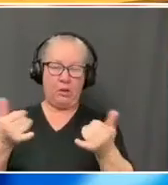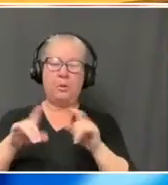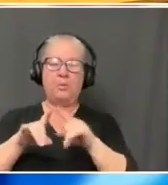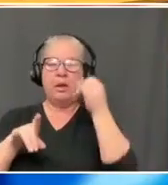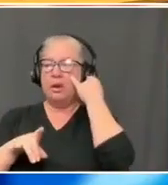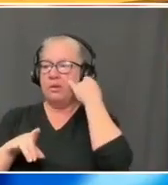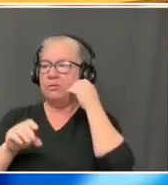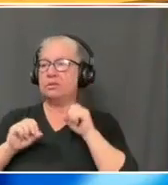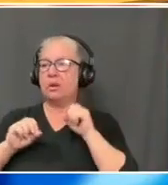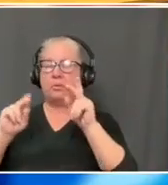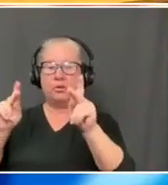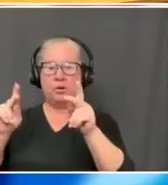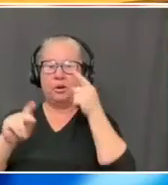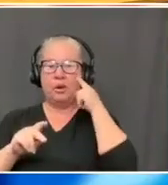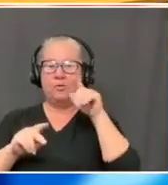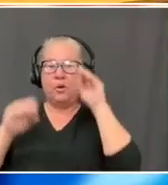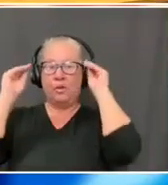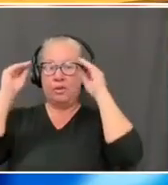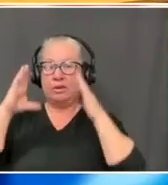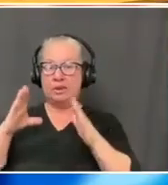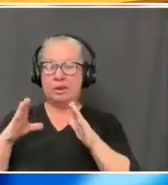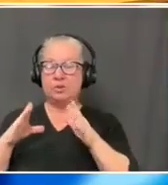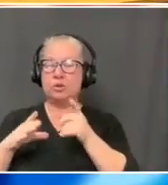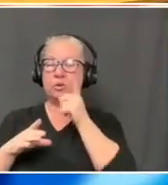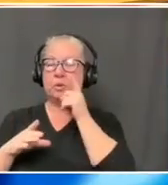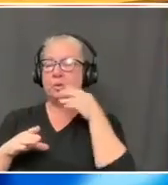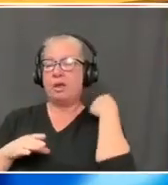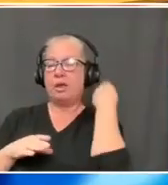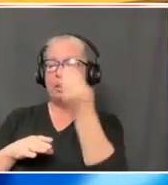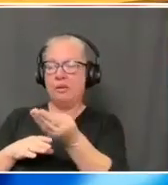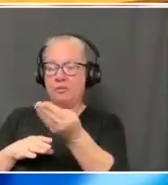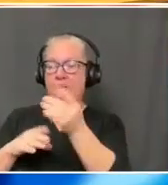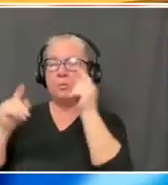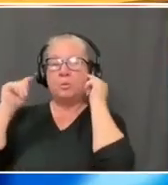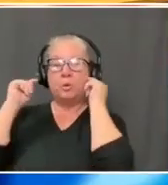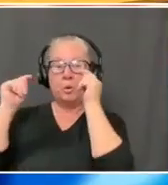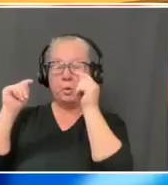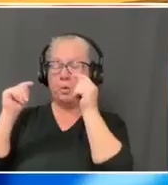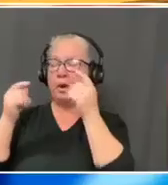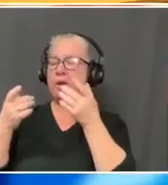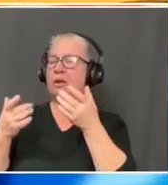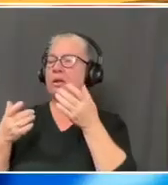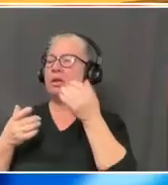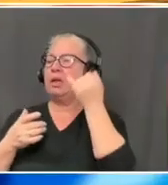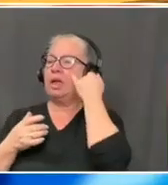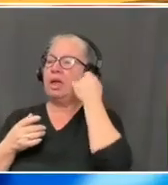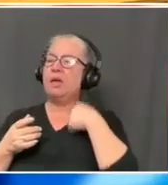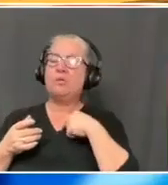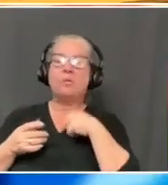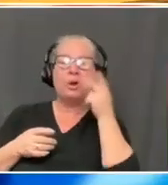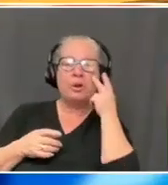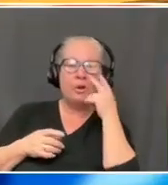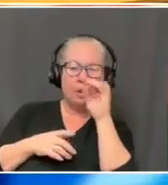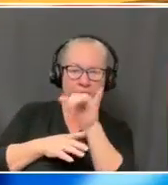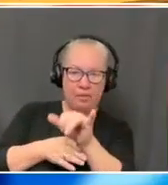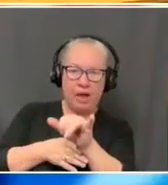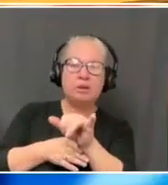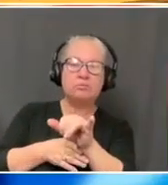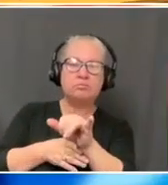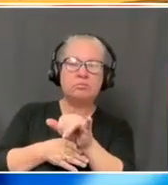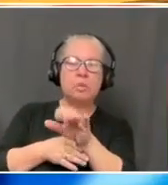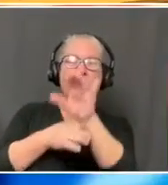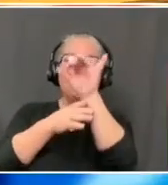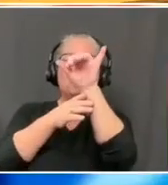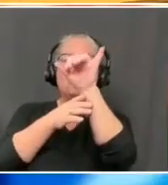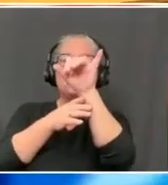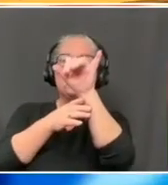to tutor their students knowing where they are, is that something that we're looking at to be able to bring those funding back to